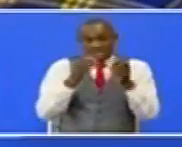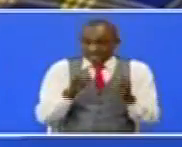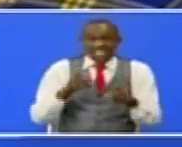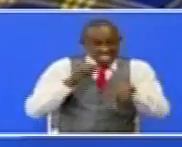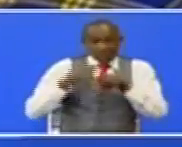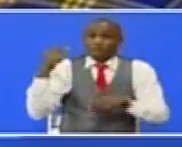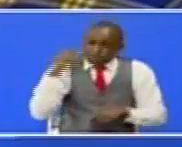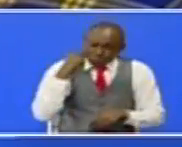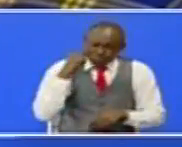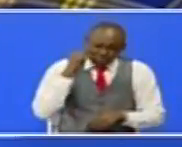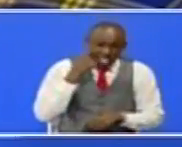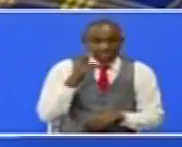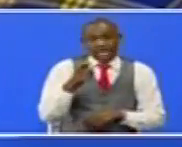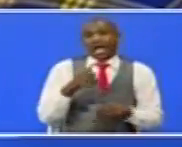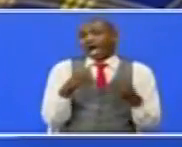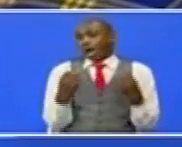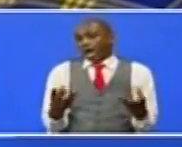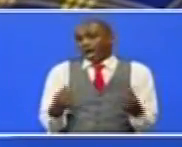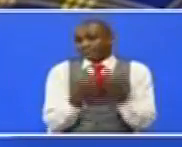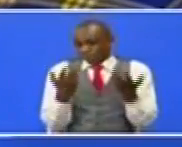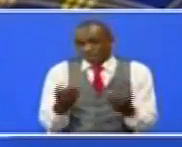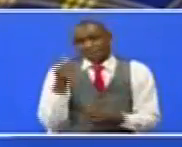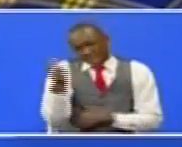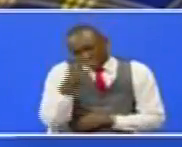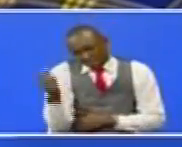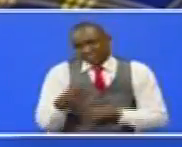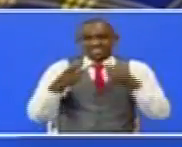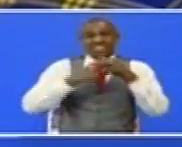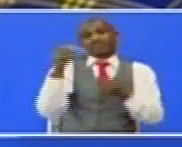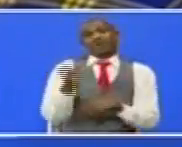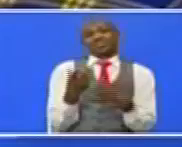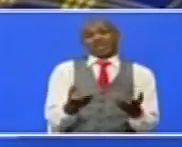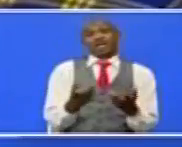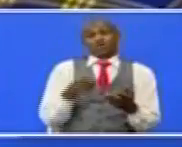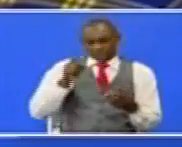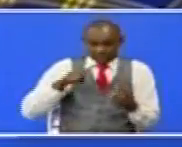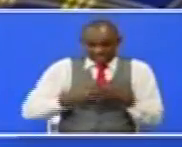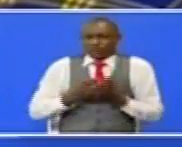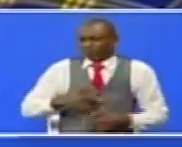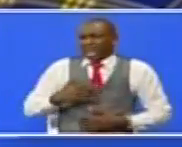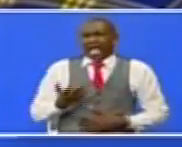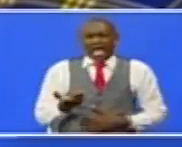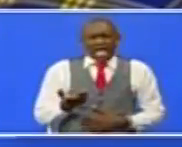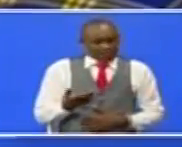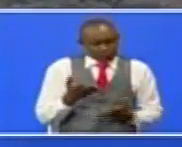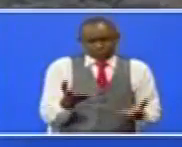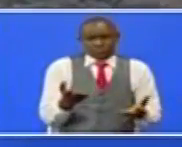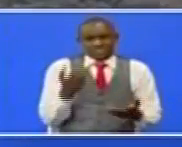by a sandfly, it will take some months, 2 to 6, for you to show signs and